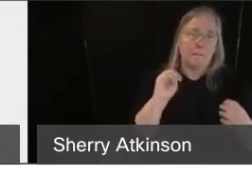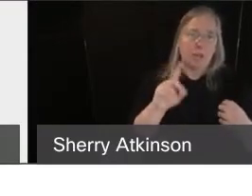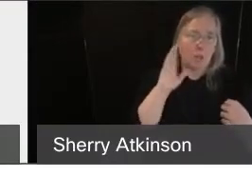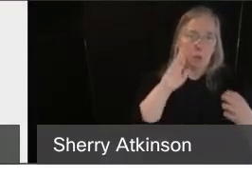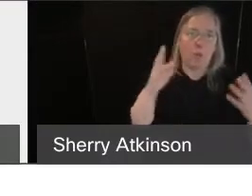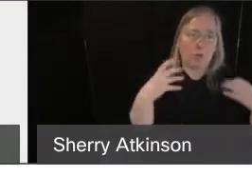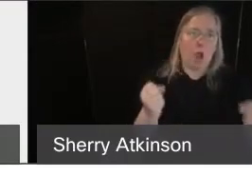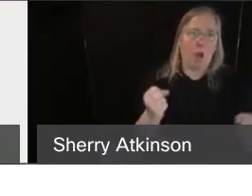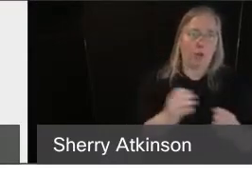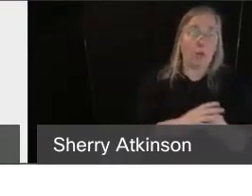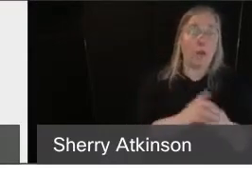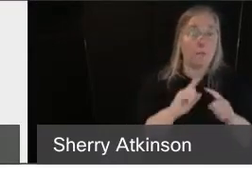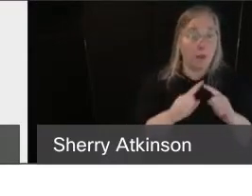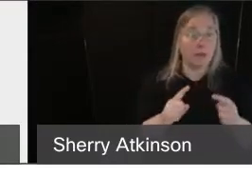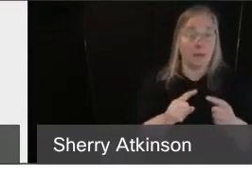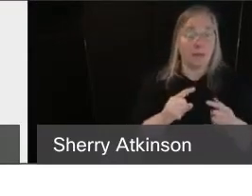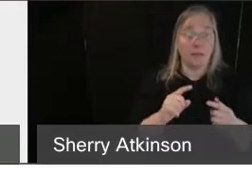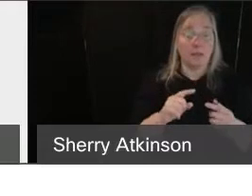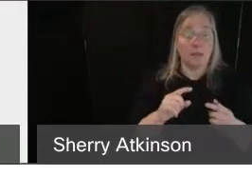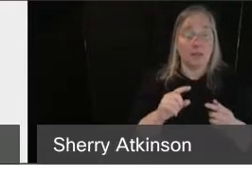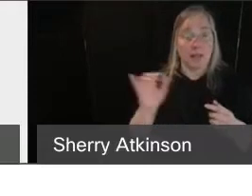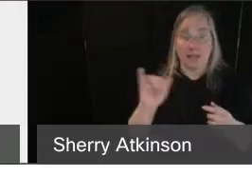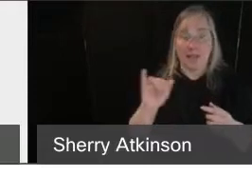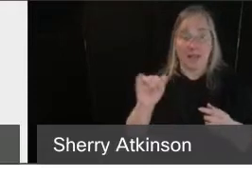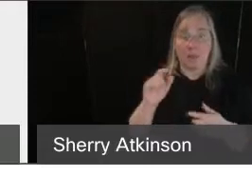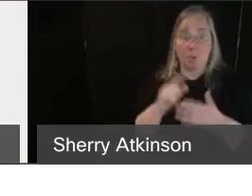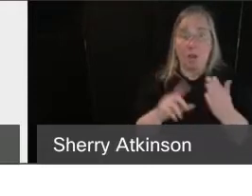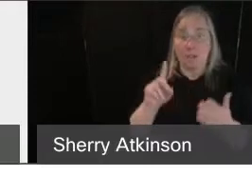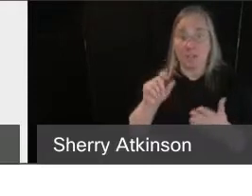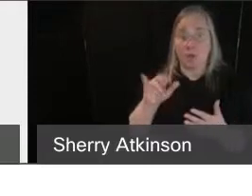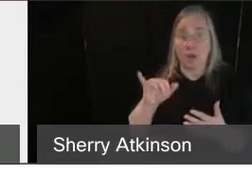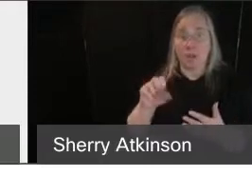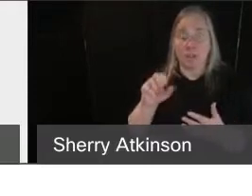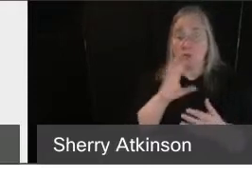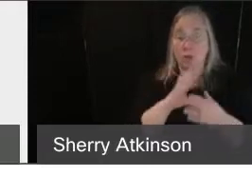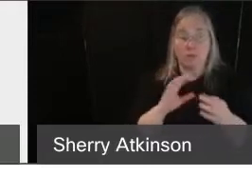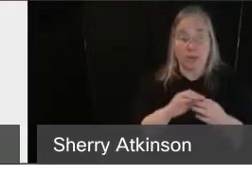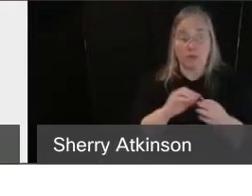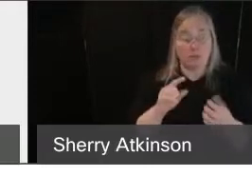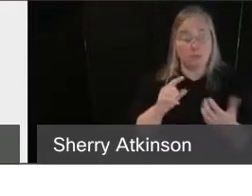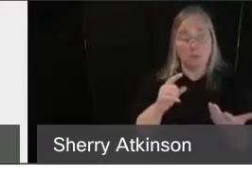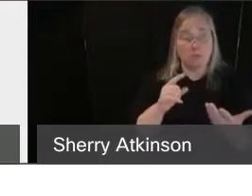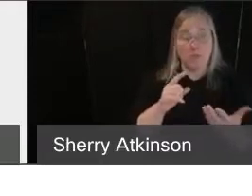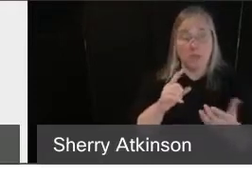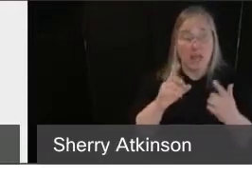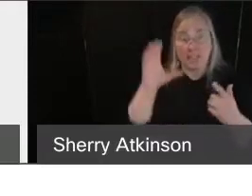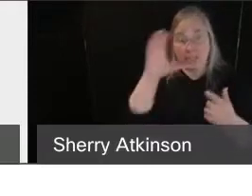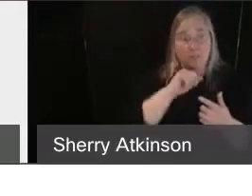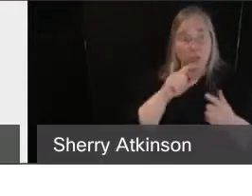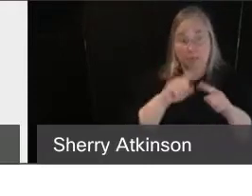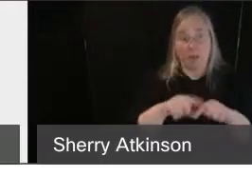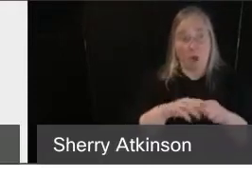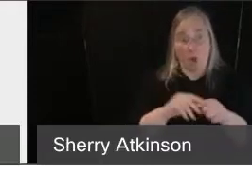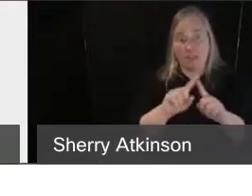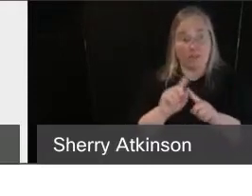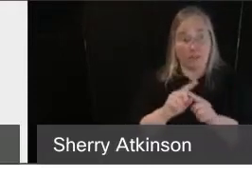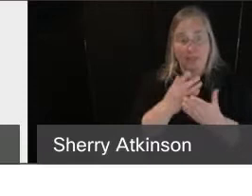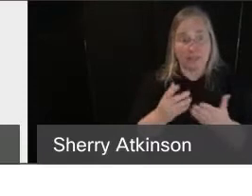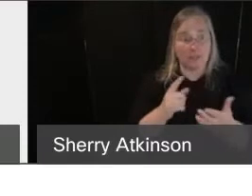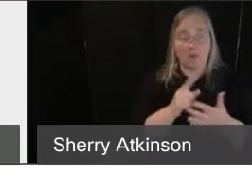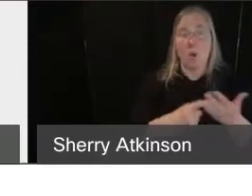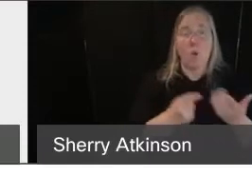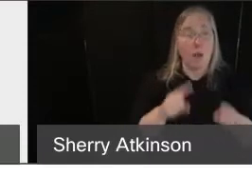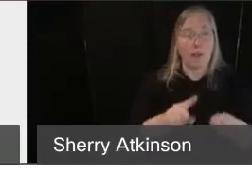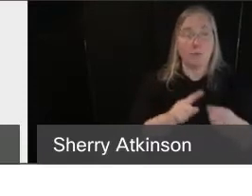However, these assumptions, and as Darius talked about, really depend on a variety of things. what happens to COVID cases? Nationally,